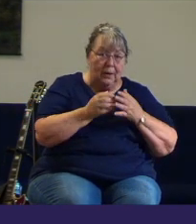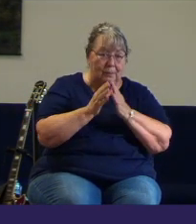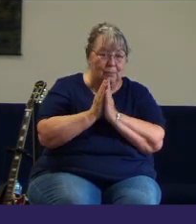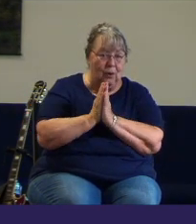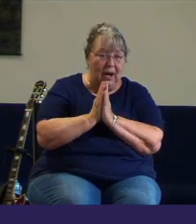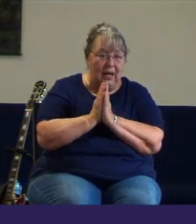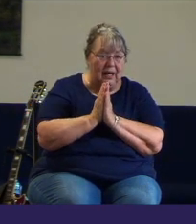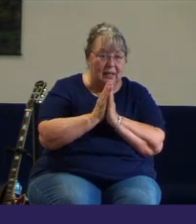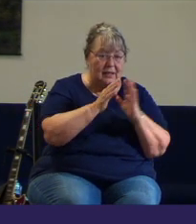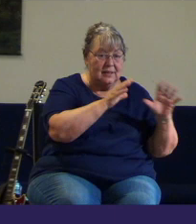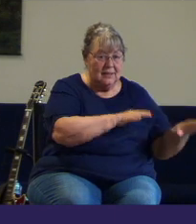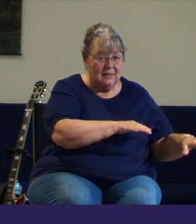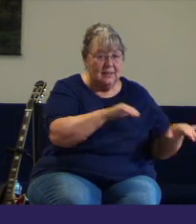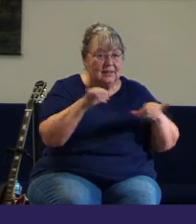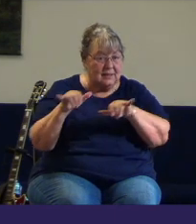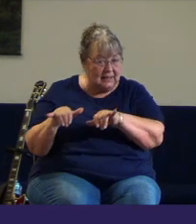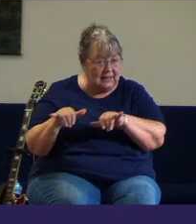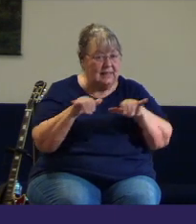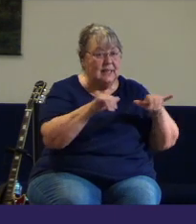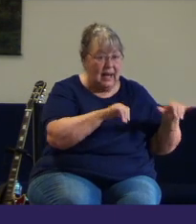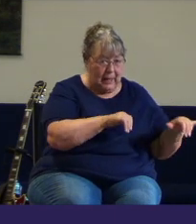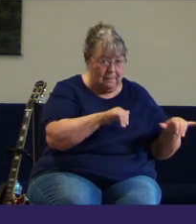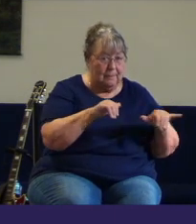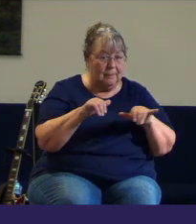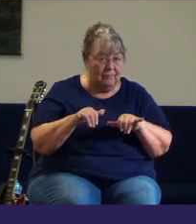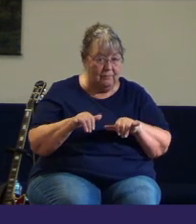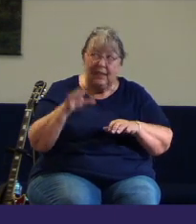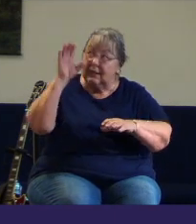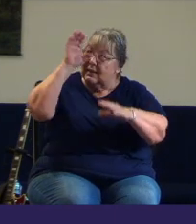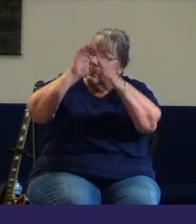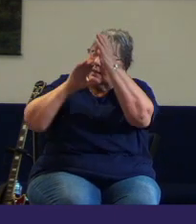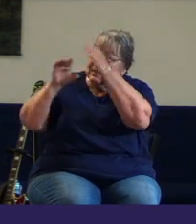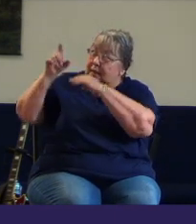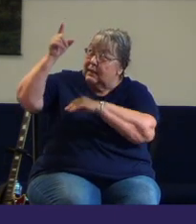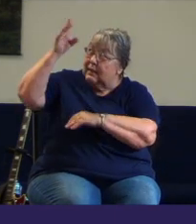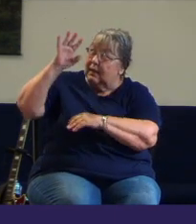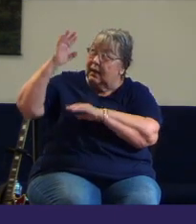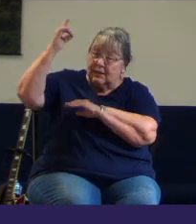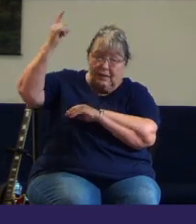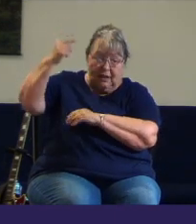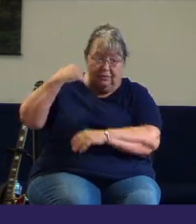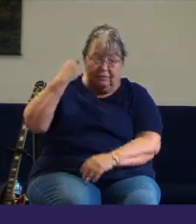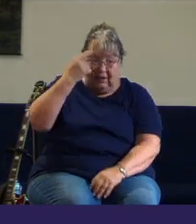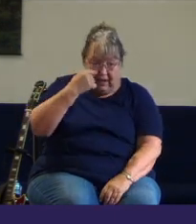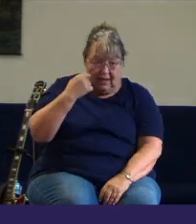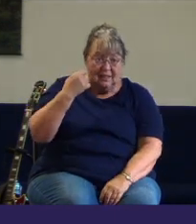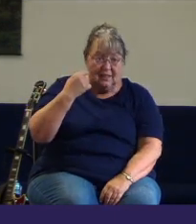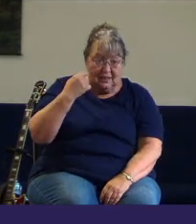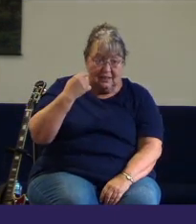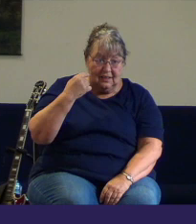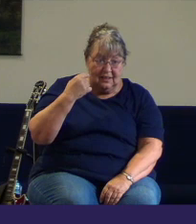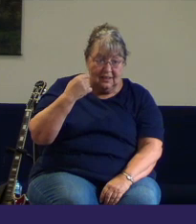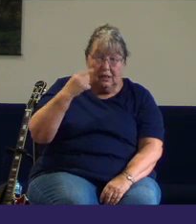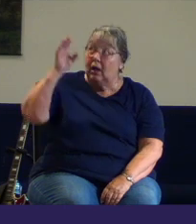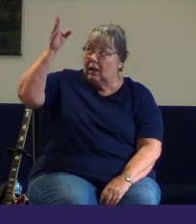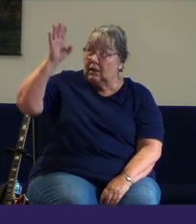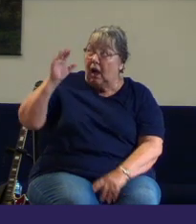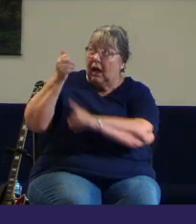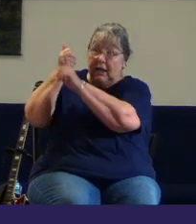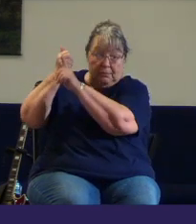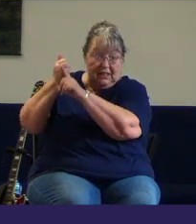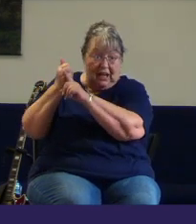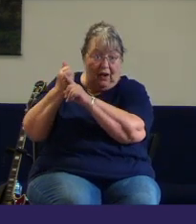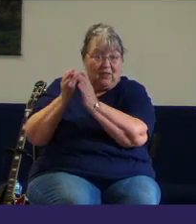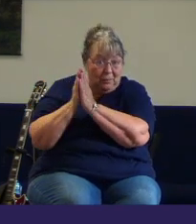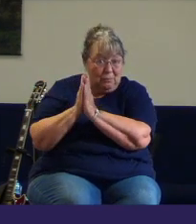same. He quickens us to seek the face of God and to know that he is faithful and that he is there praying for us. He moves in